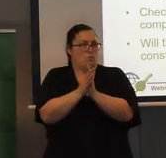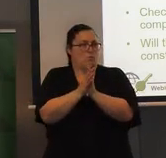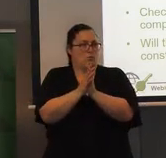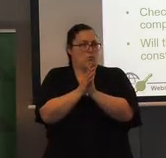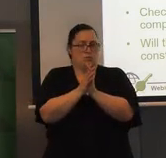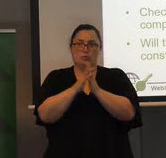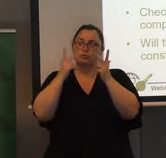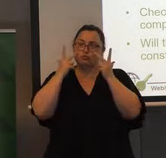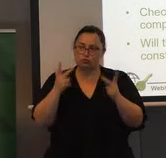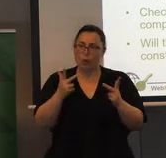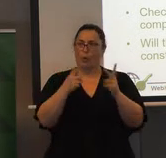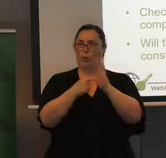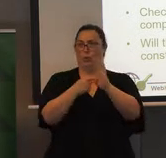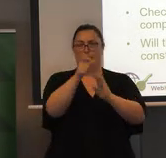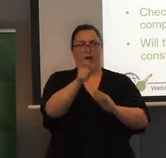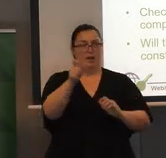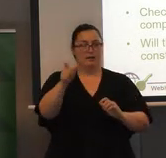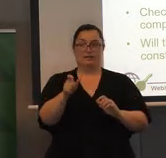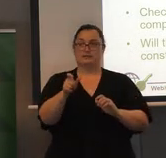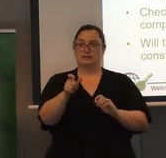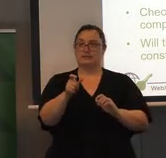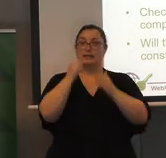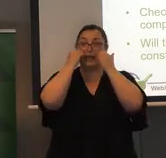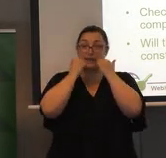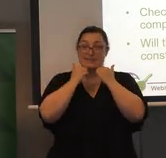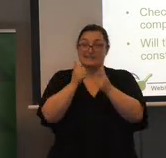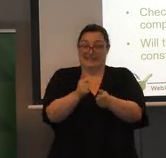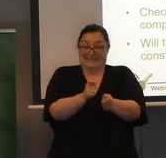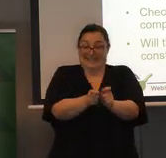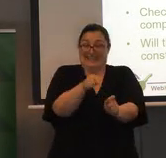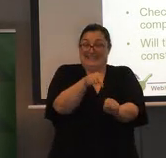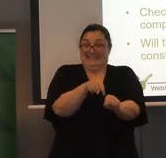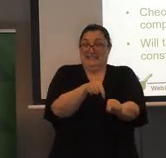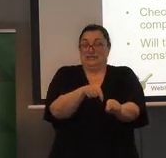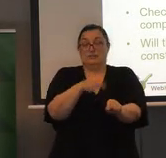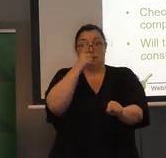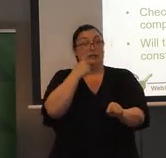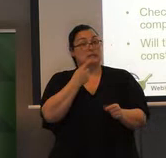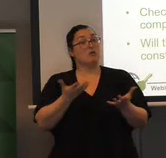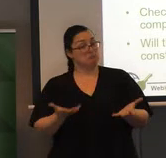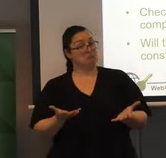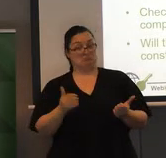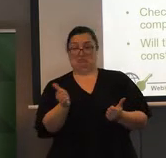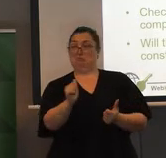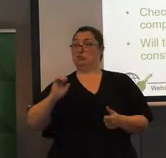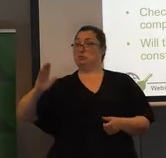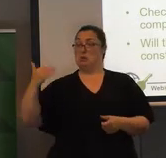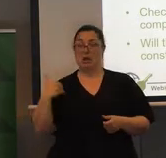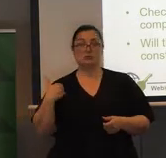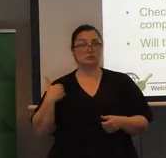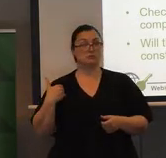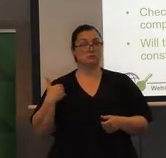Be ready to show prospective clients. Better yet, have your evidence tested. So when they look at it, you can say, actually, I've had